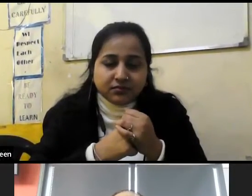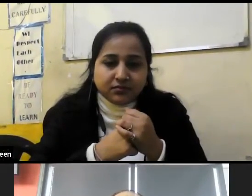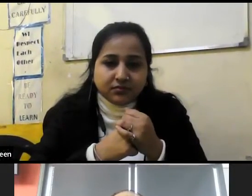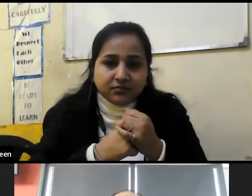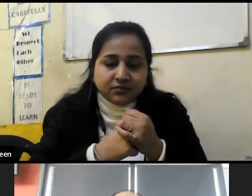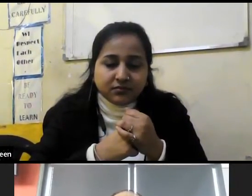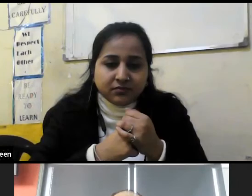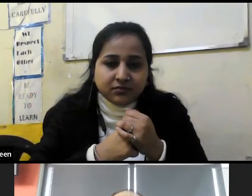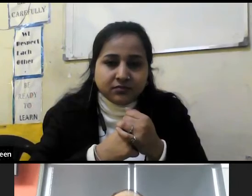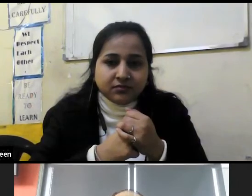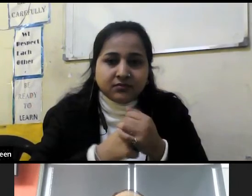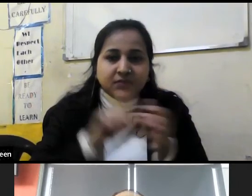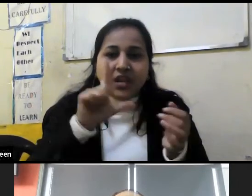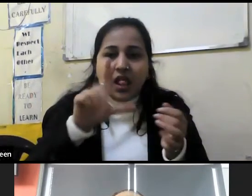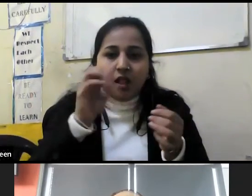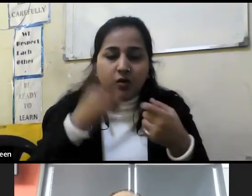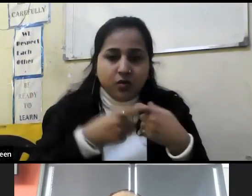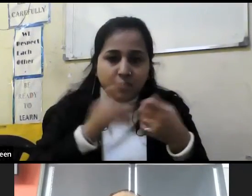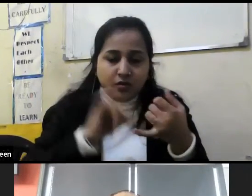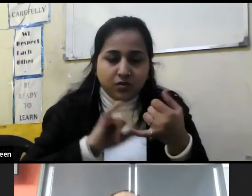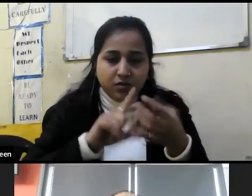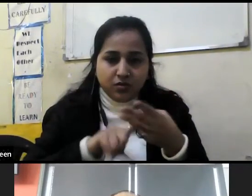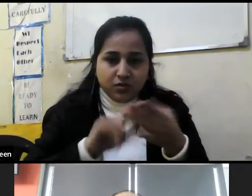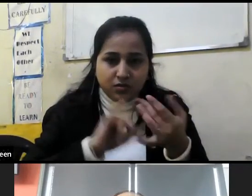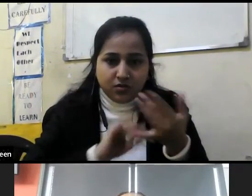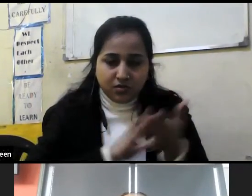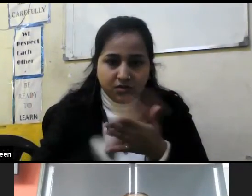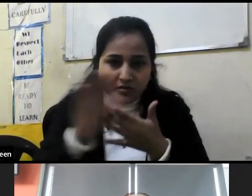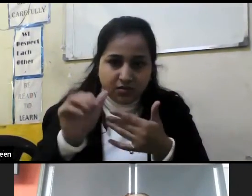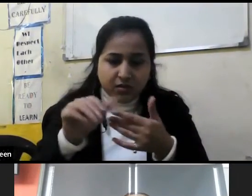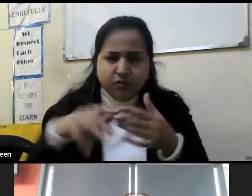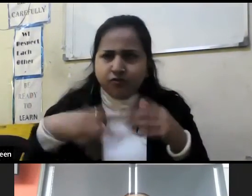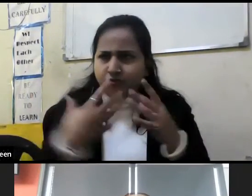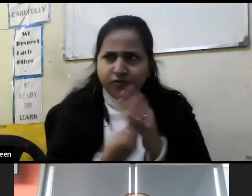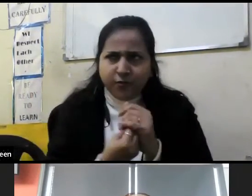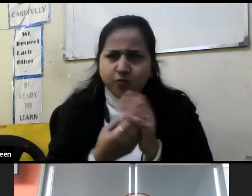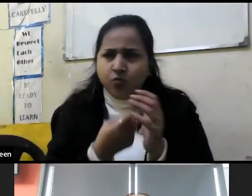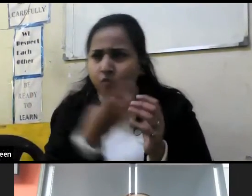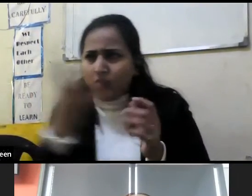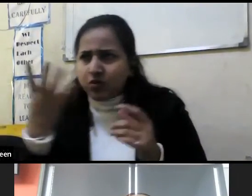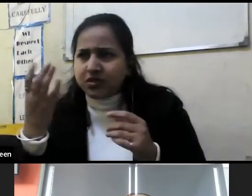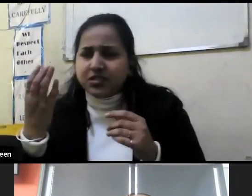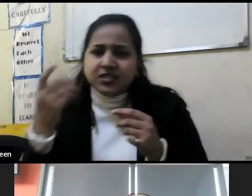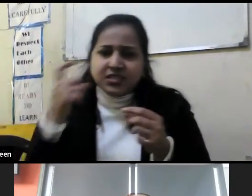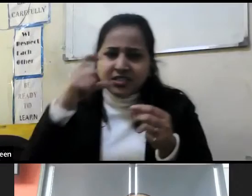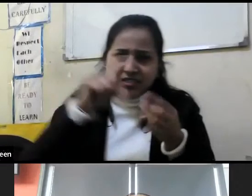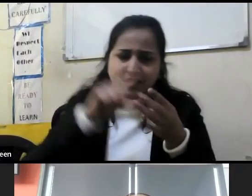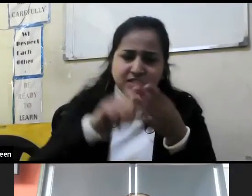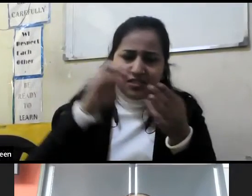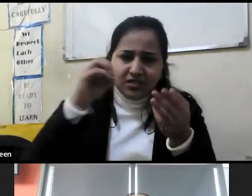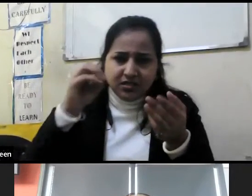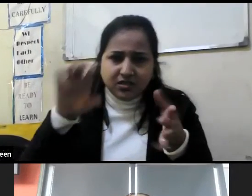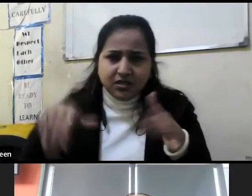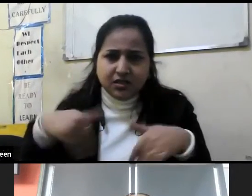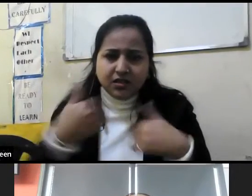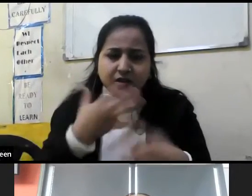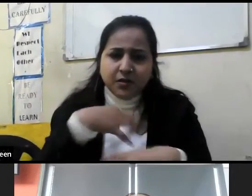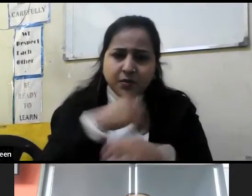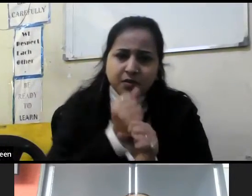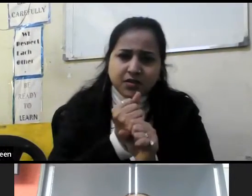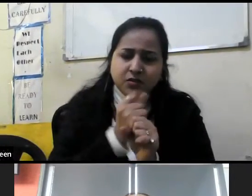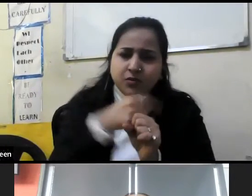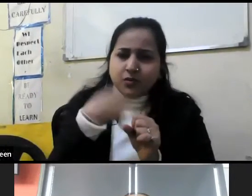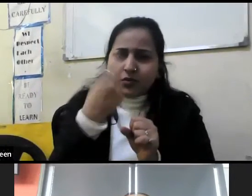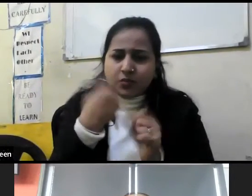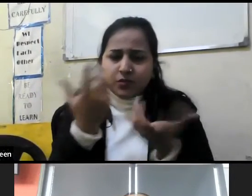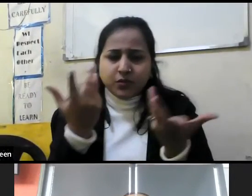Lokesh Kumar has asked this question. Okay, sir, we have a lot of talk about CEOs, but sir, what makes a person a CEO?